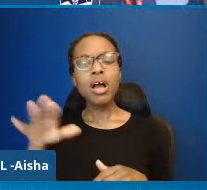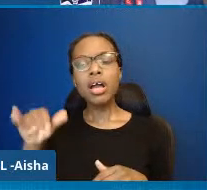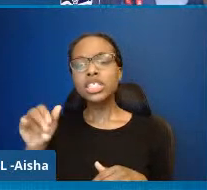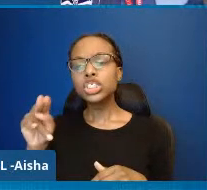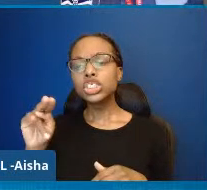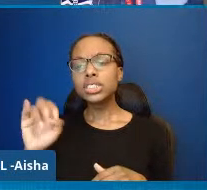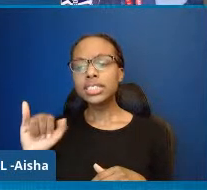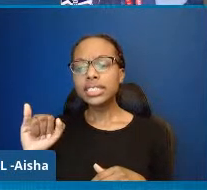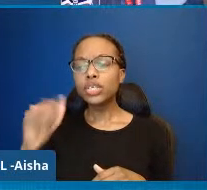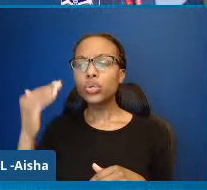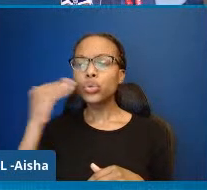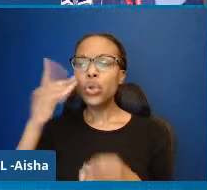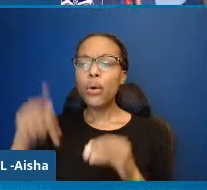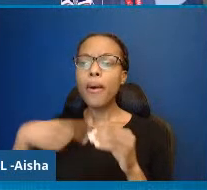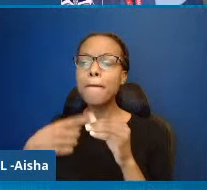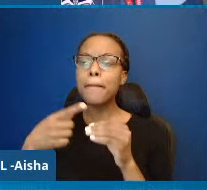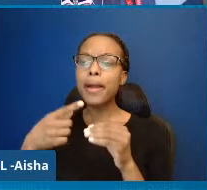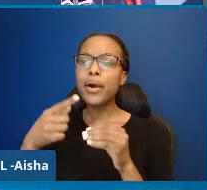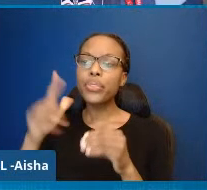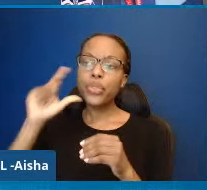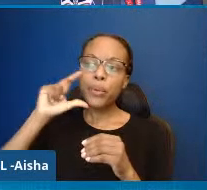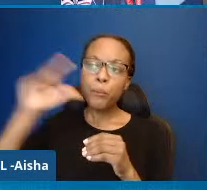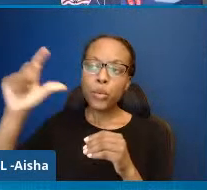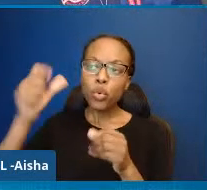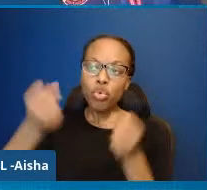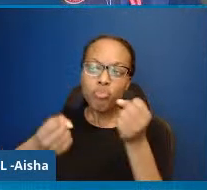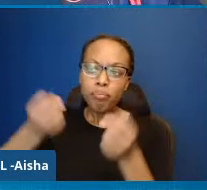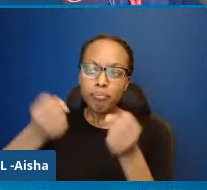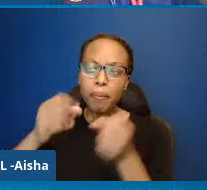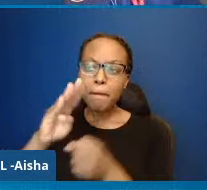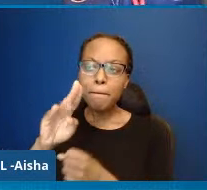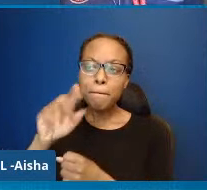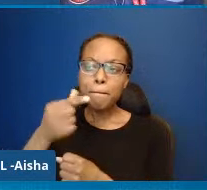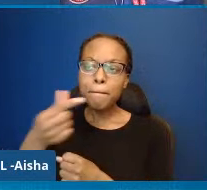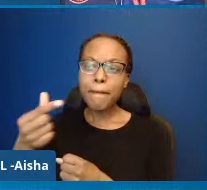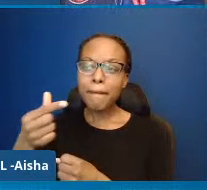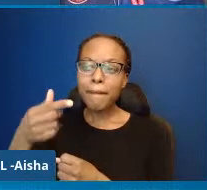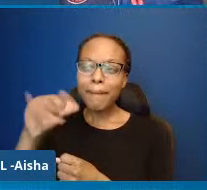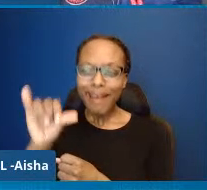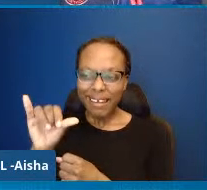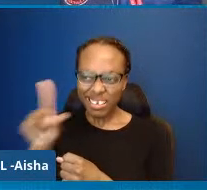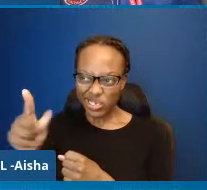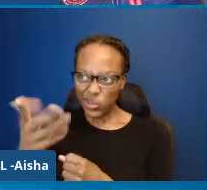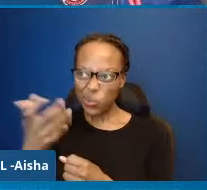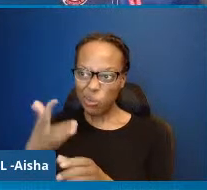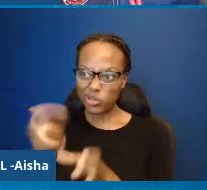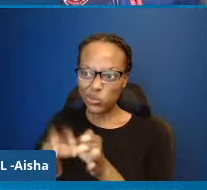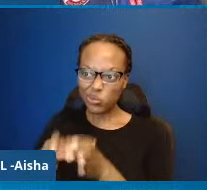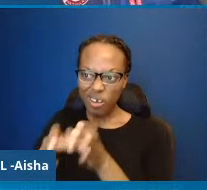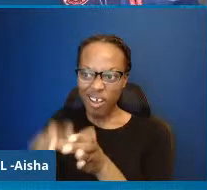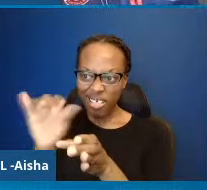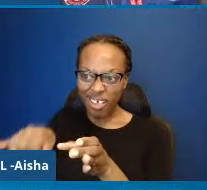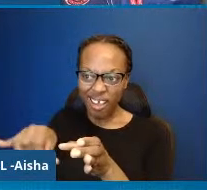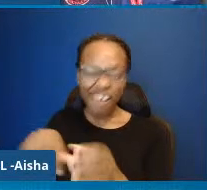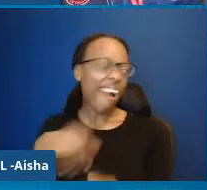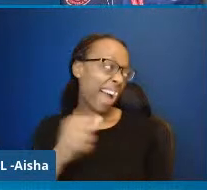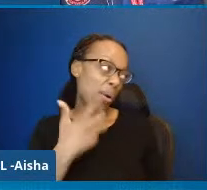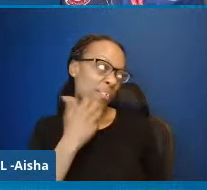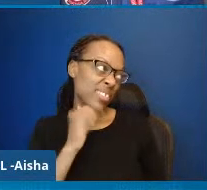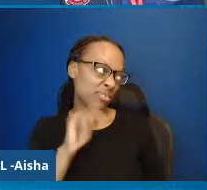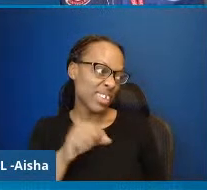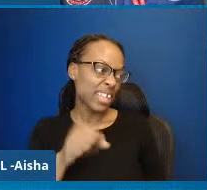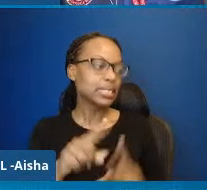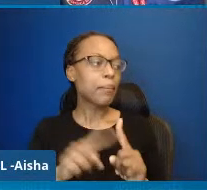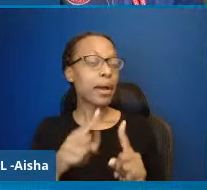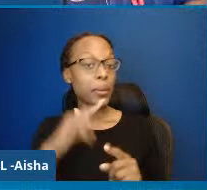about the moon buggies, or did you ever have a desire to ride those around when you were a kid? Or I would love to, but the closest thing I rode around as a